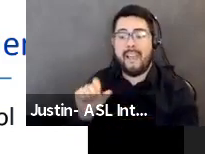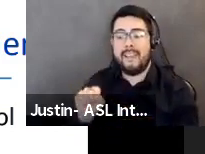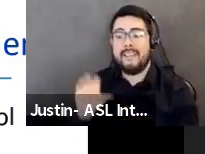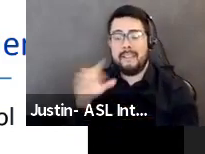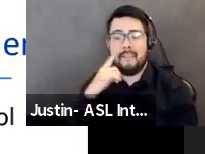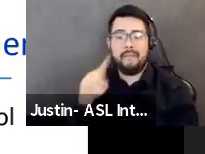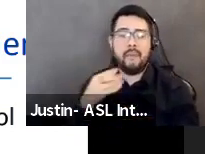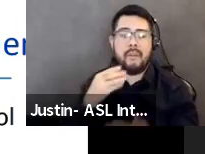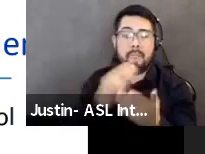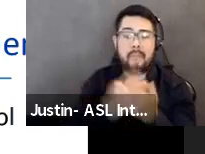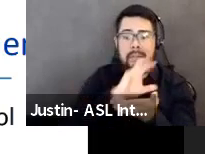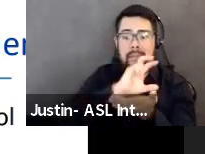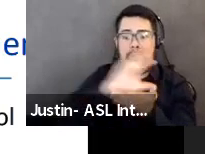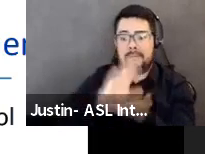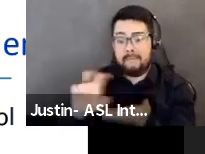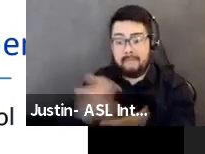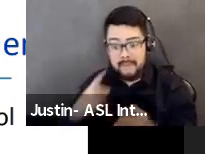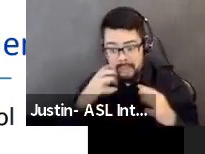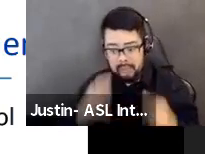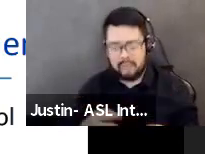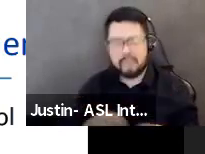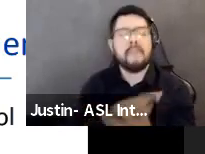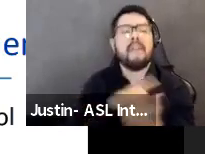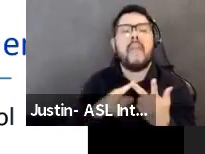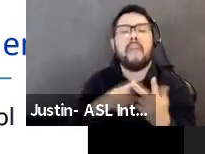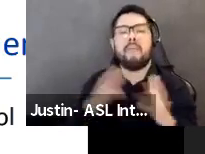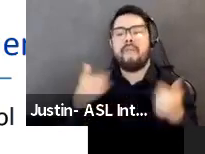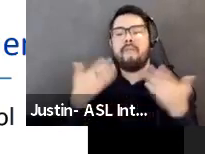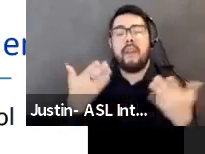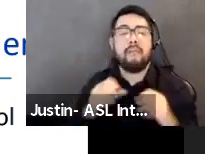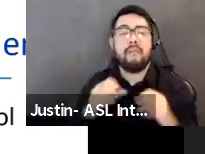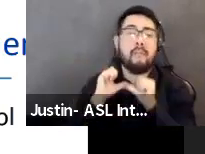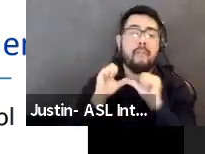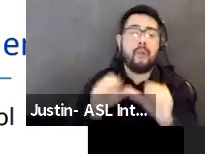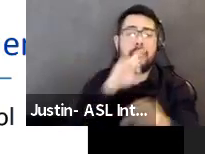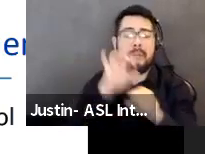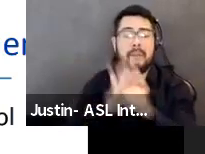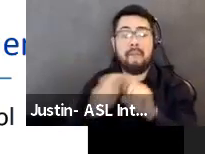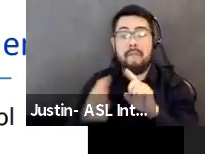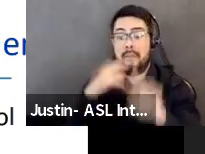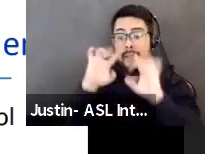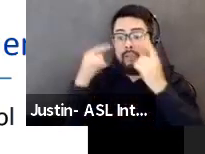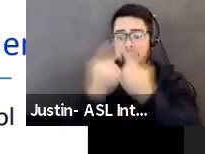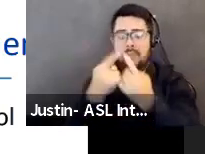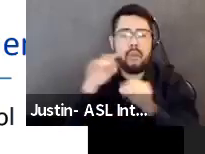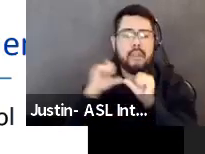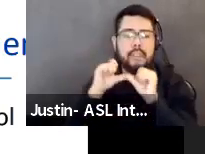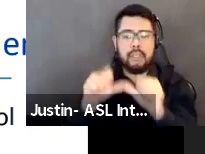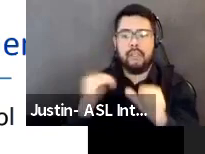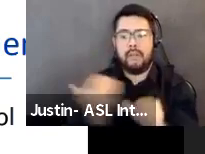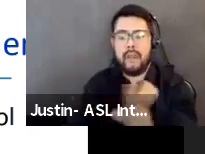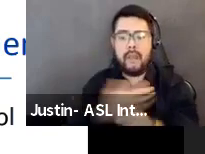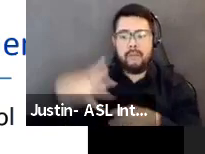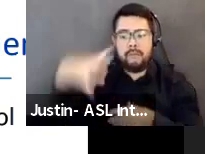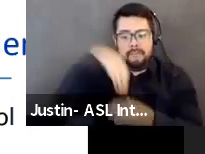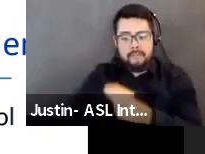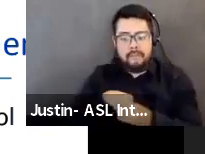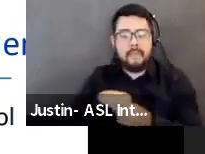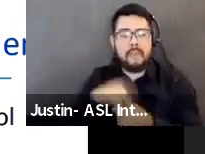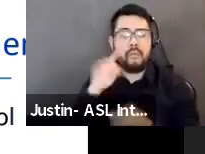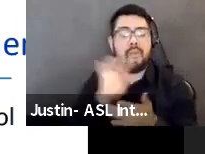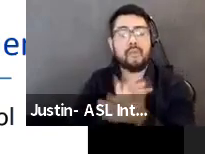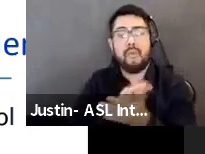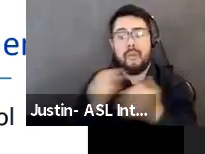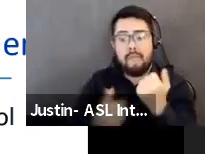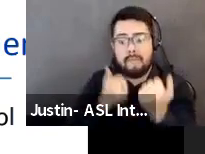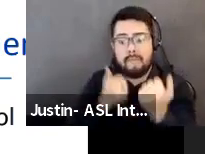allocation decisions and we've provided an ongoing commitment from the district to continue the stakeholder engagement process around school funding